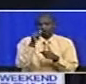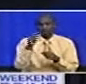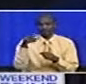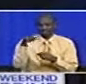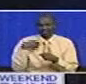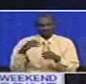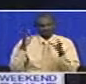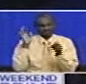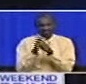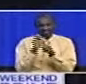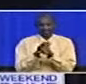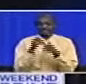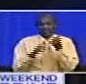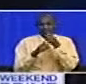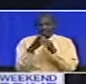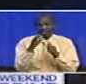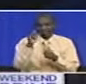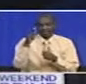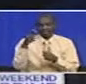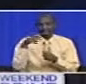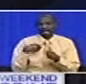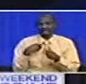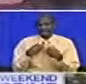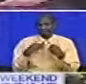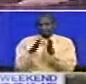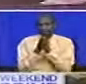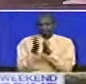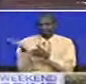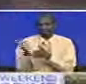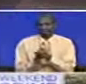massive support. Ben Kitili has the details.